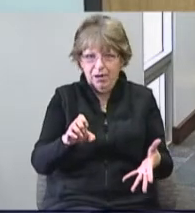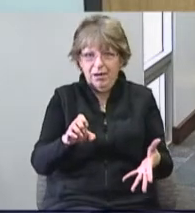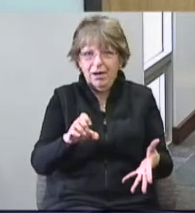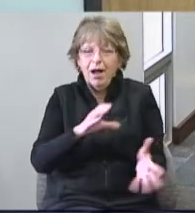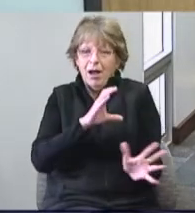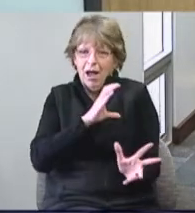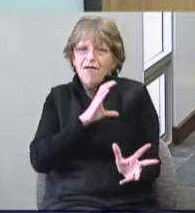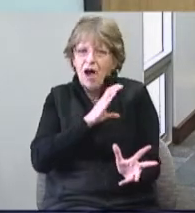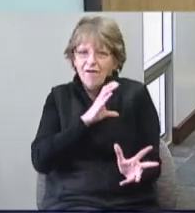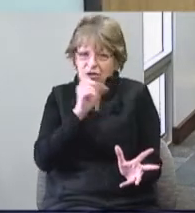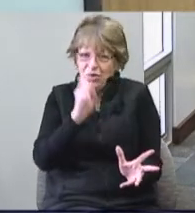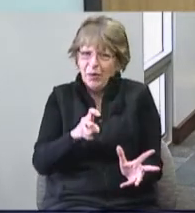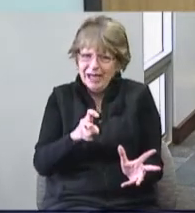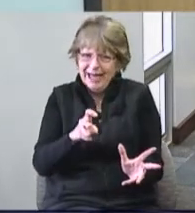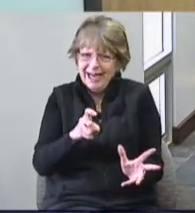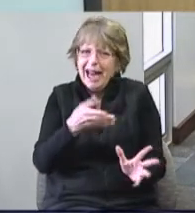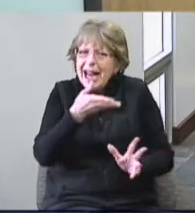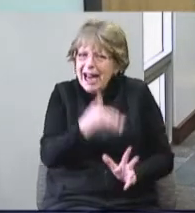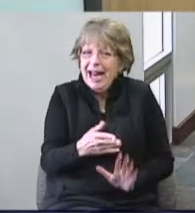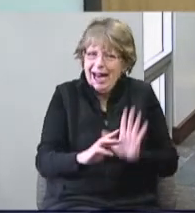the police department well."